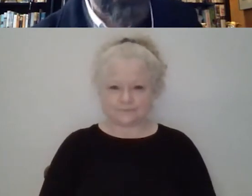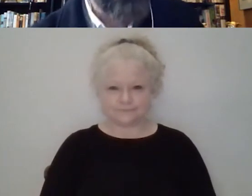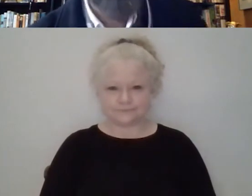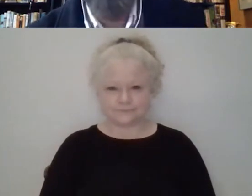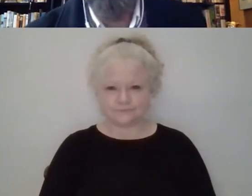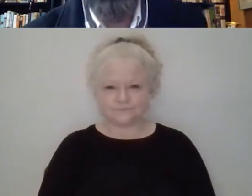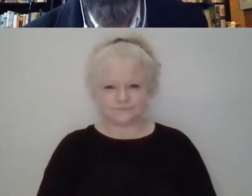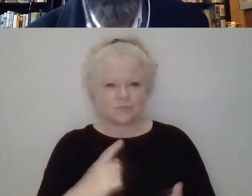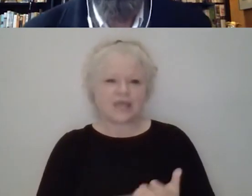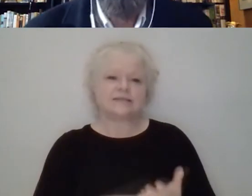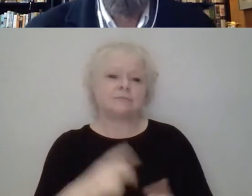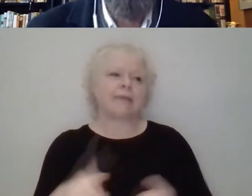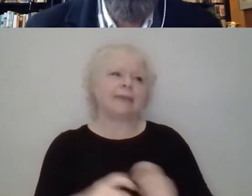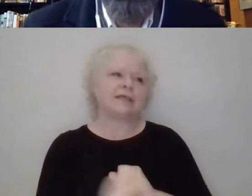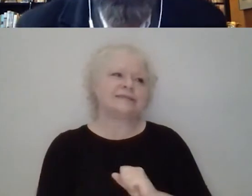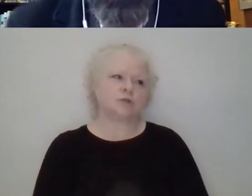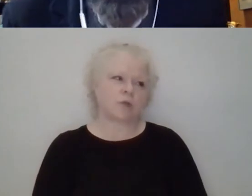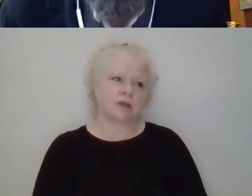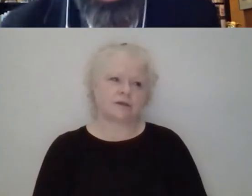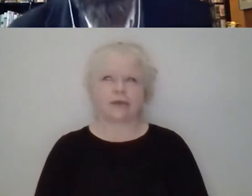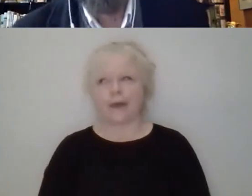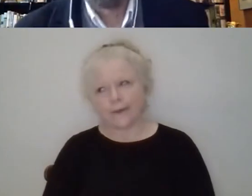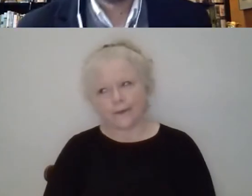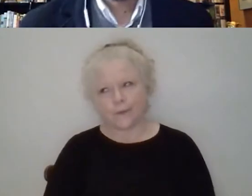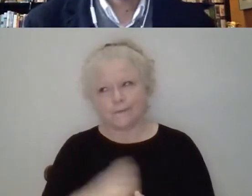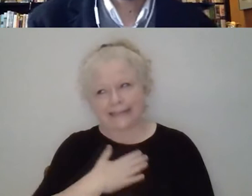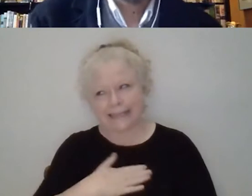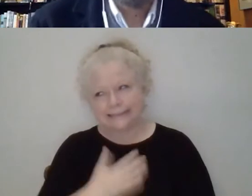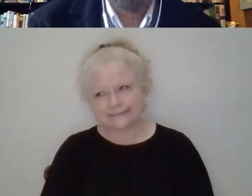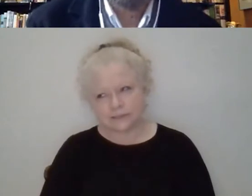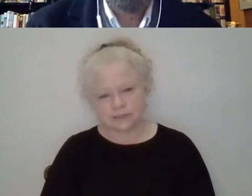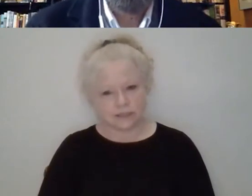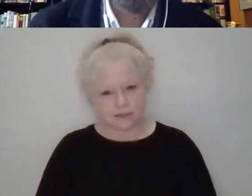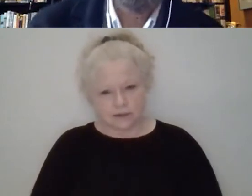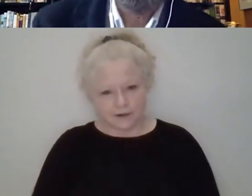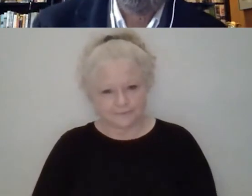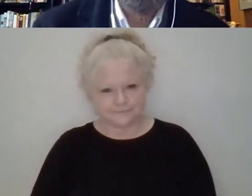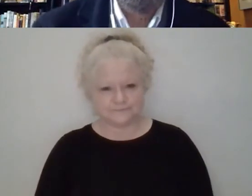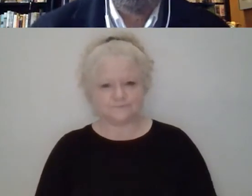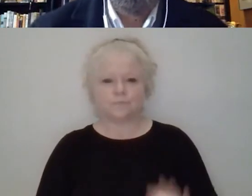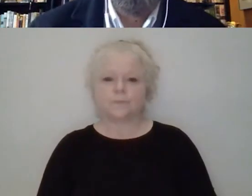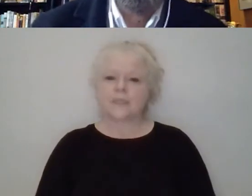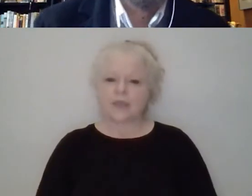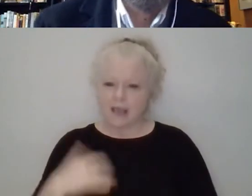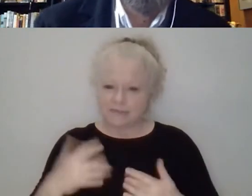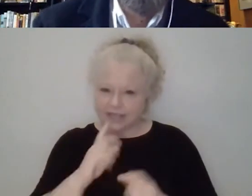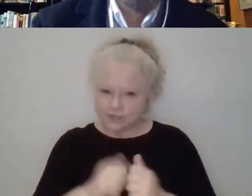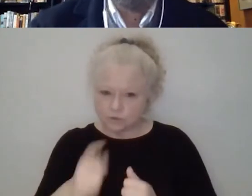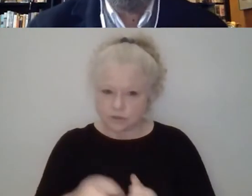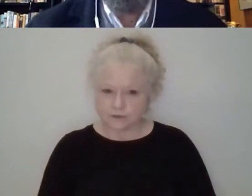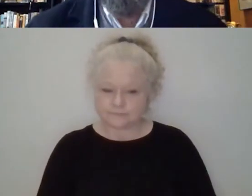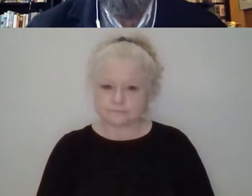Sometimes people like to exaggerate. Oh geez, Louise. Well, I can't wait to talk to you. And on the other